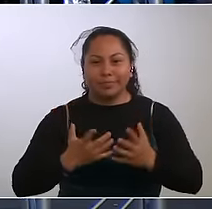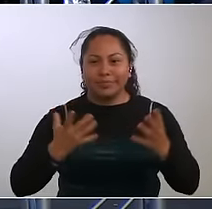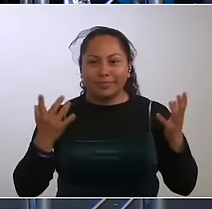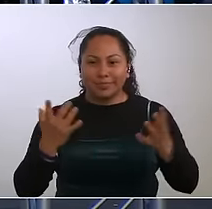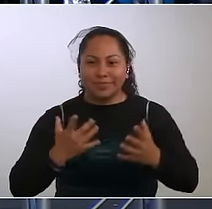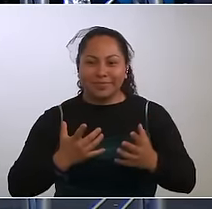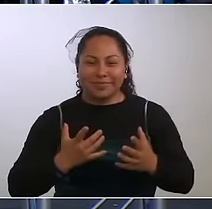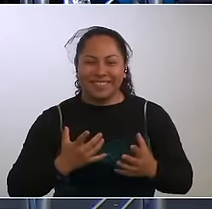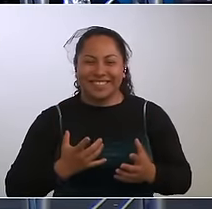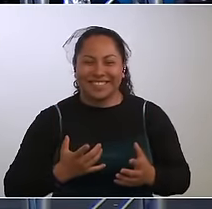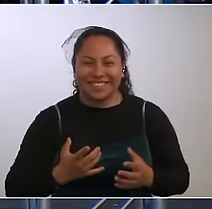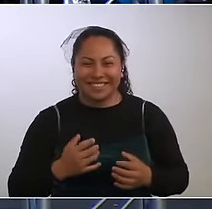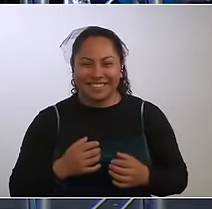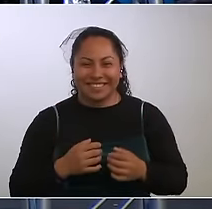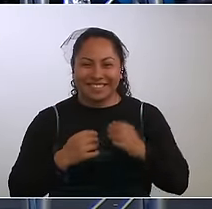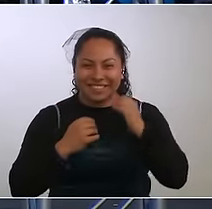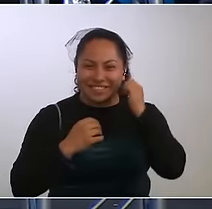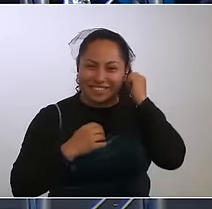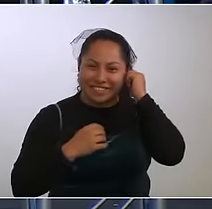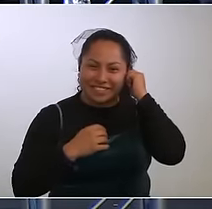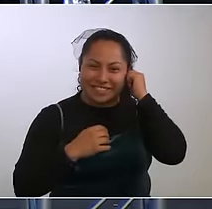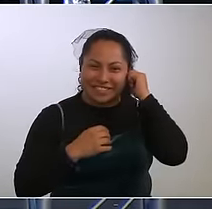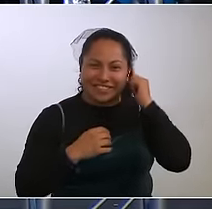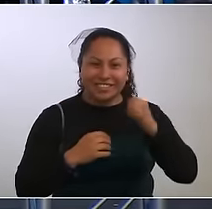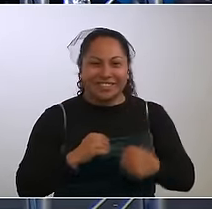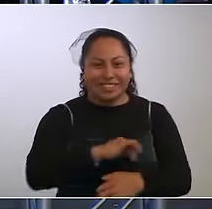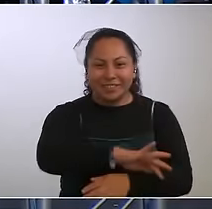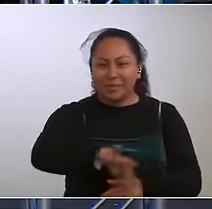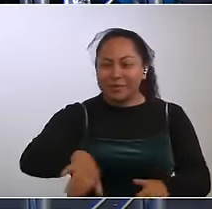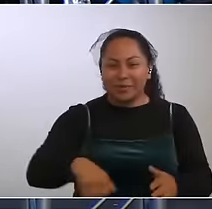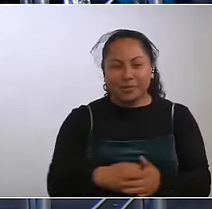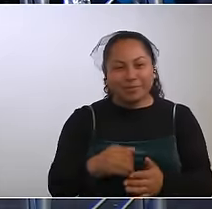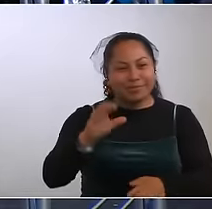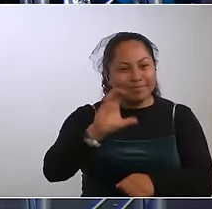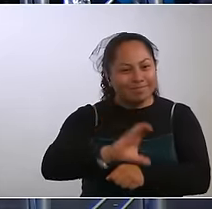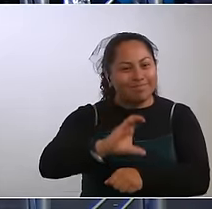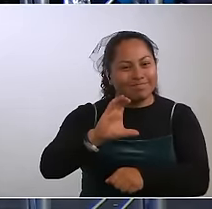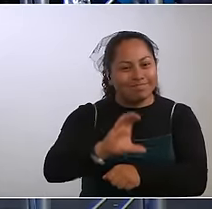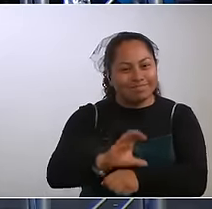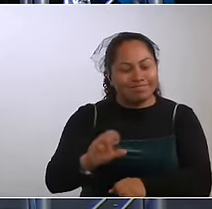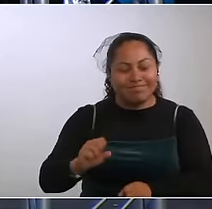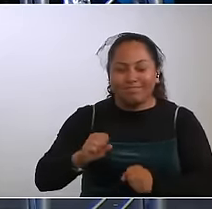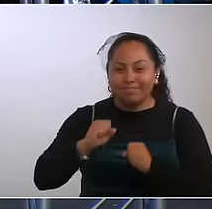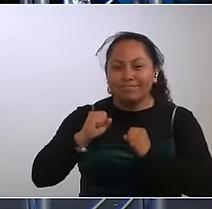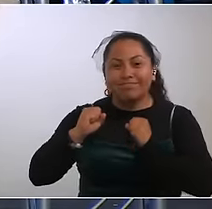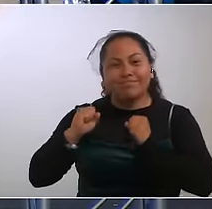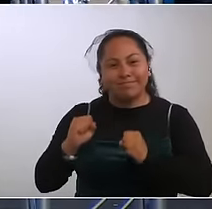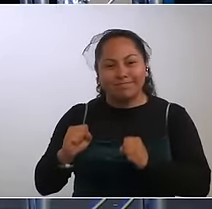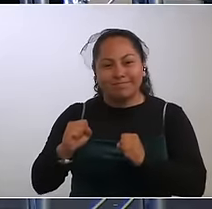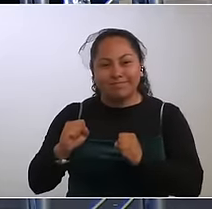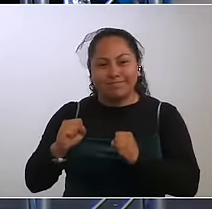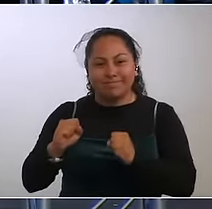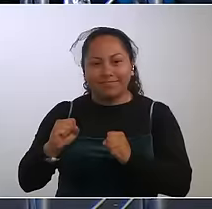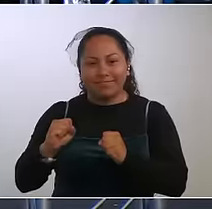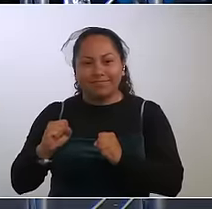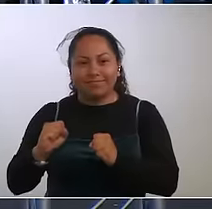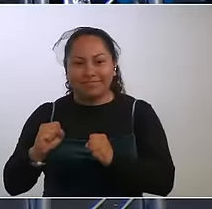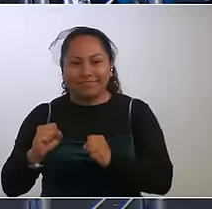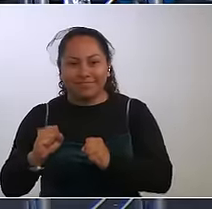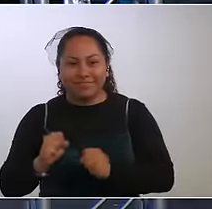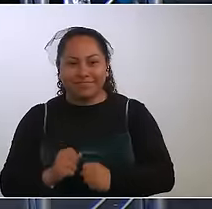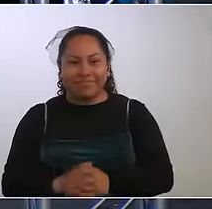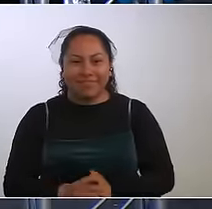Holy Ghost amongst all of our church is going to be more powerful than at any moment of the history of our